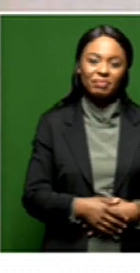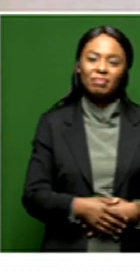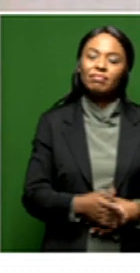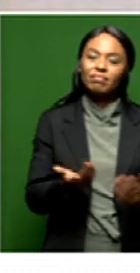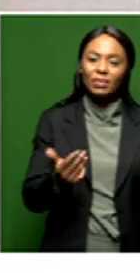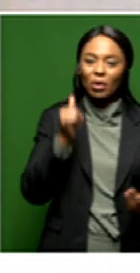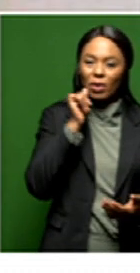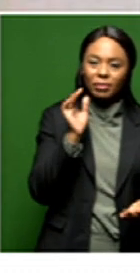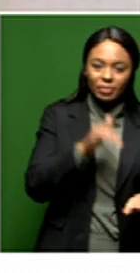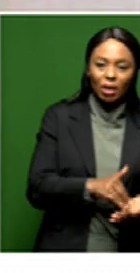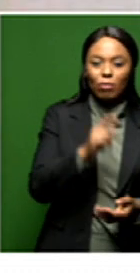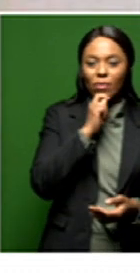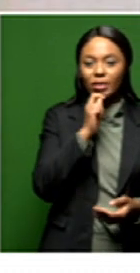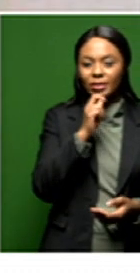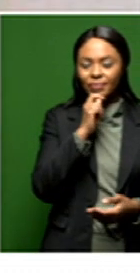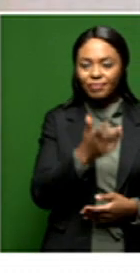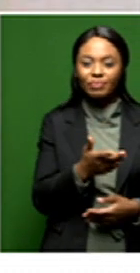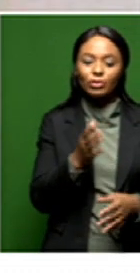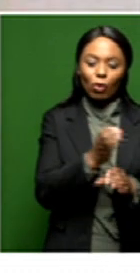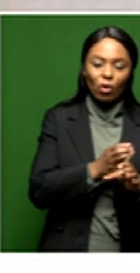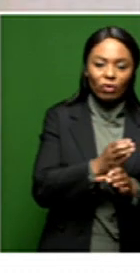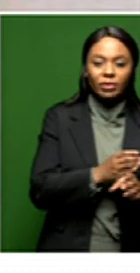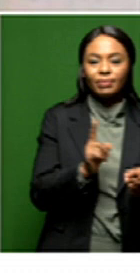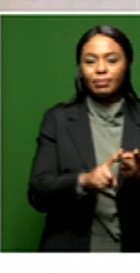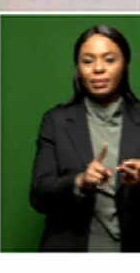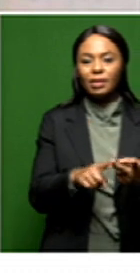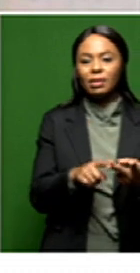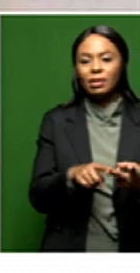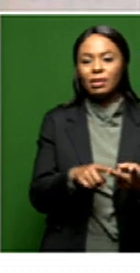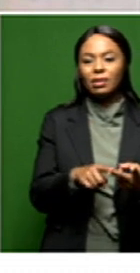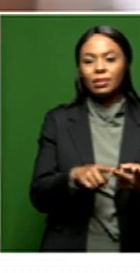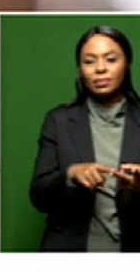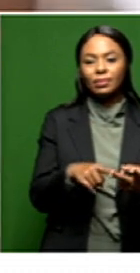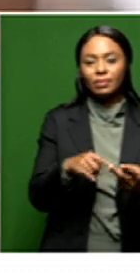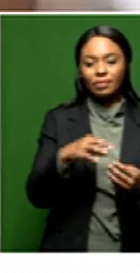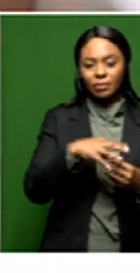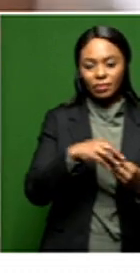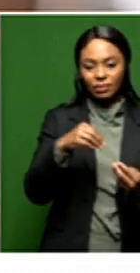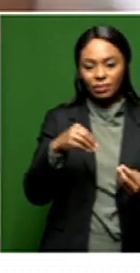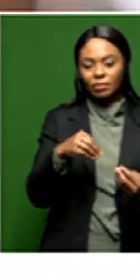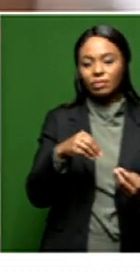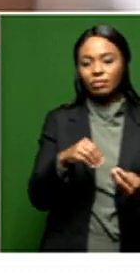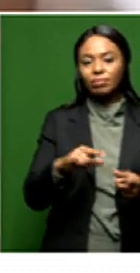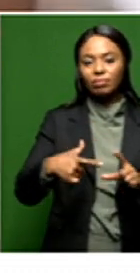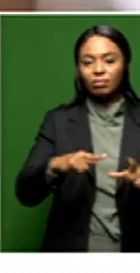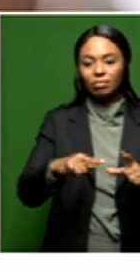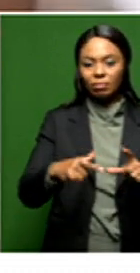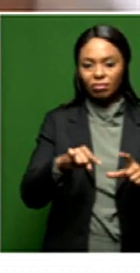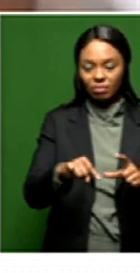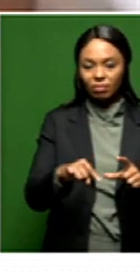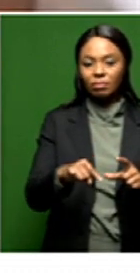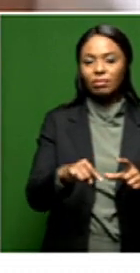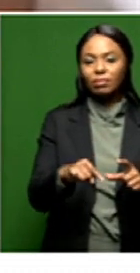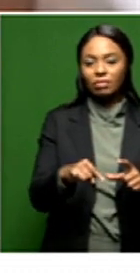not obviously looking for a steak. So there's coffees, there's pastries, there's breakfast. And as the day goes